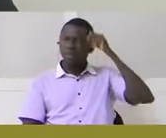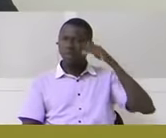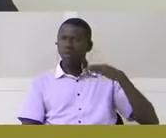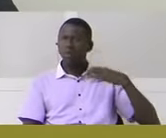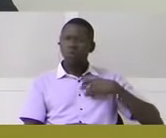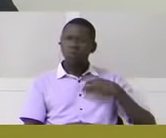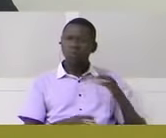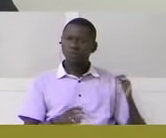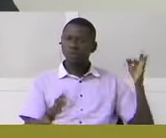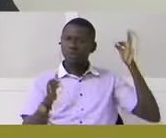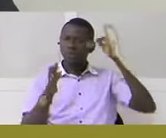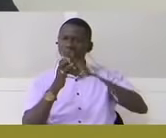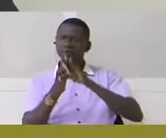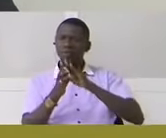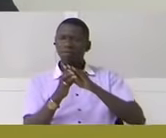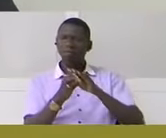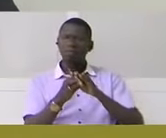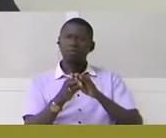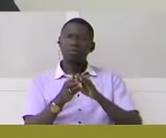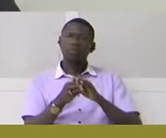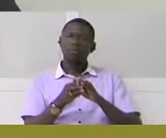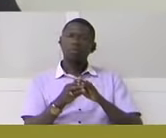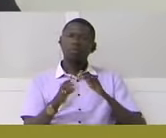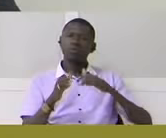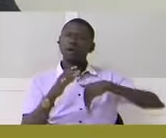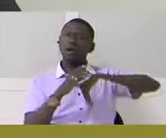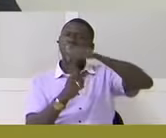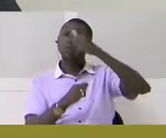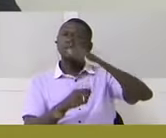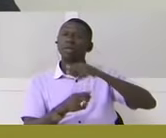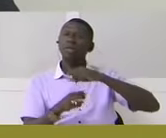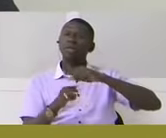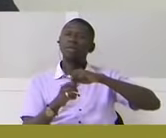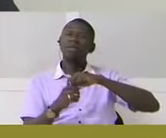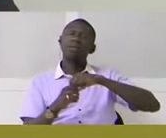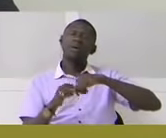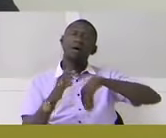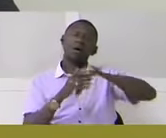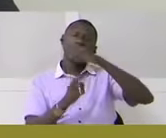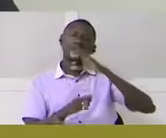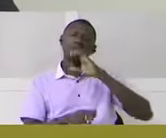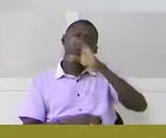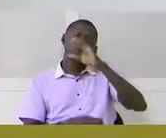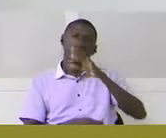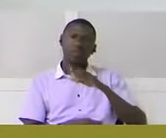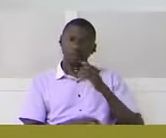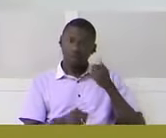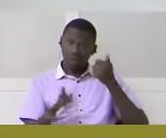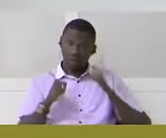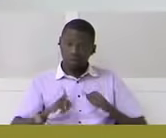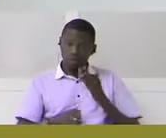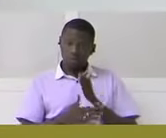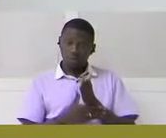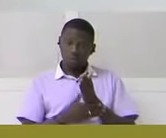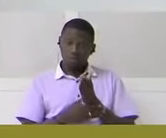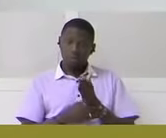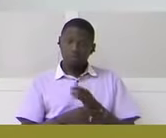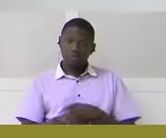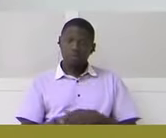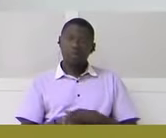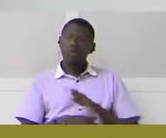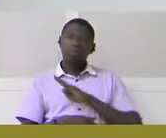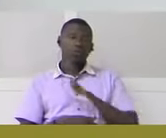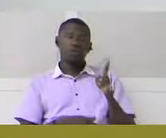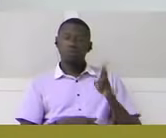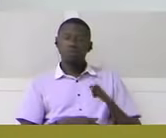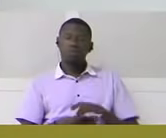anya abetamakan ne kabobanko kan kata bantala banko lukan fo wo akara wala nyama ba. No, ma, that was not the case. Wo